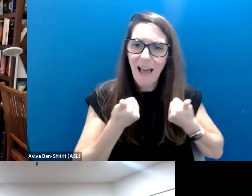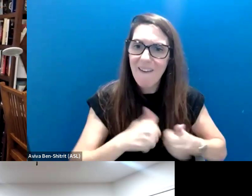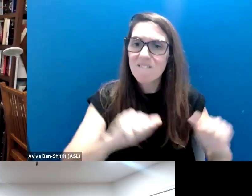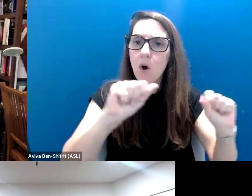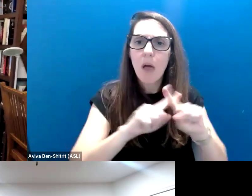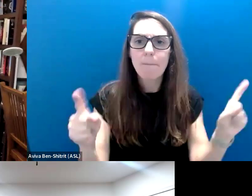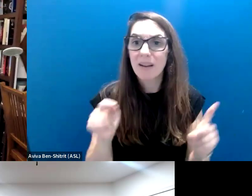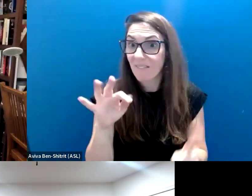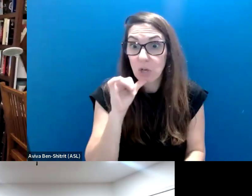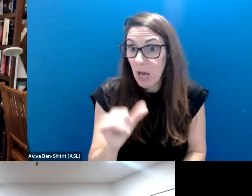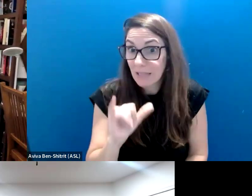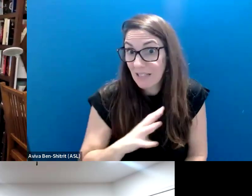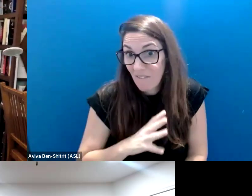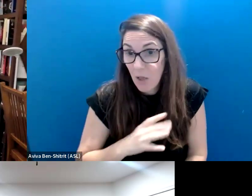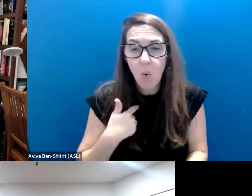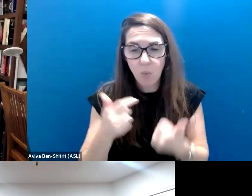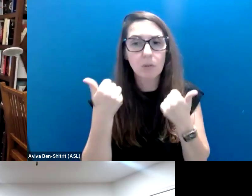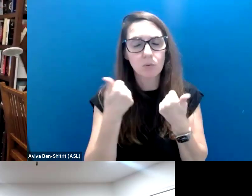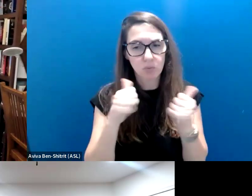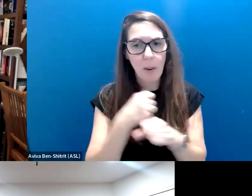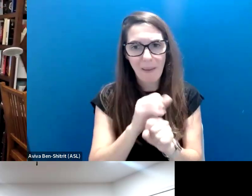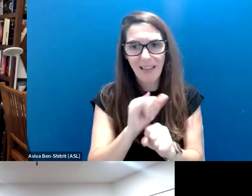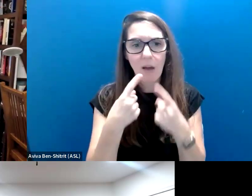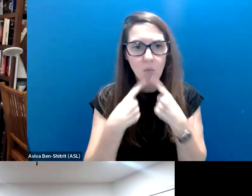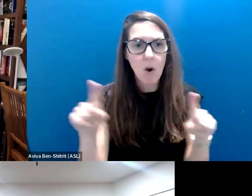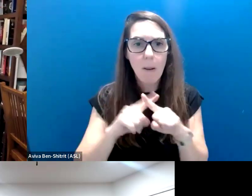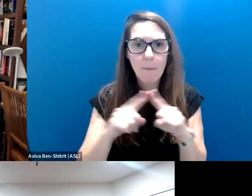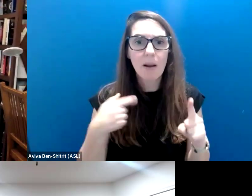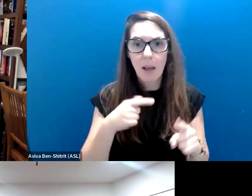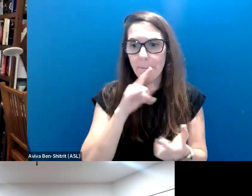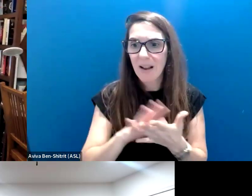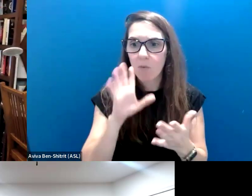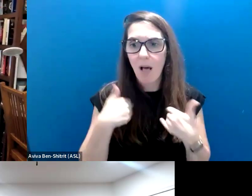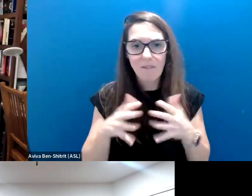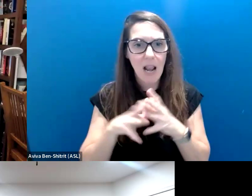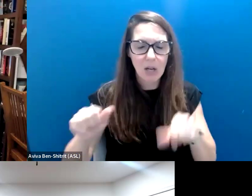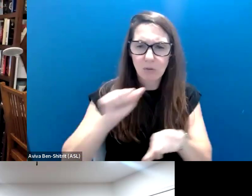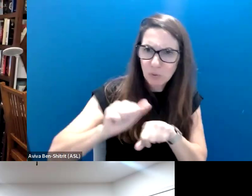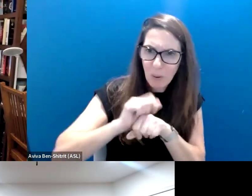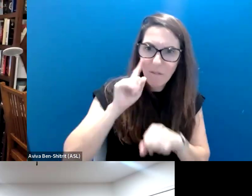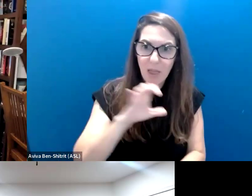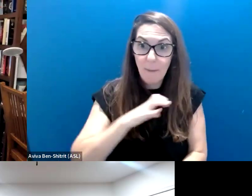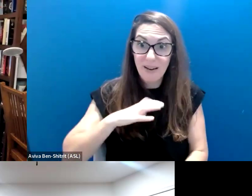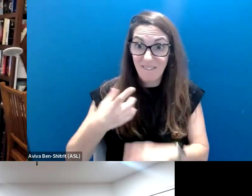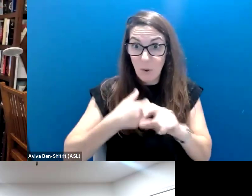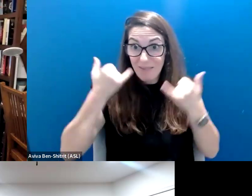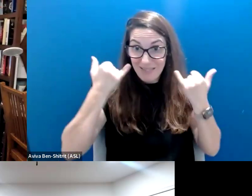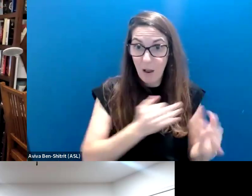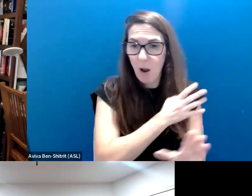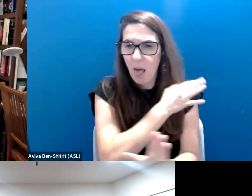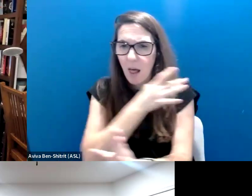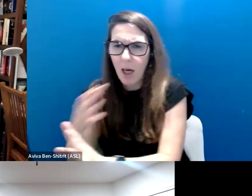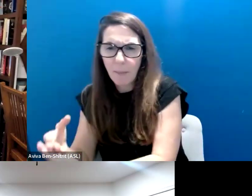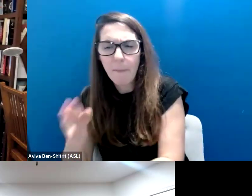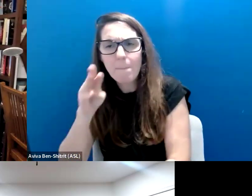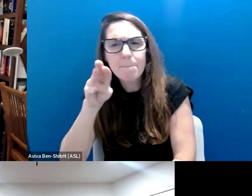that's fine as well. We'll certainly make it work. I do think it will be a lot of work for the committee between now and May